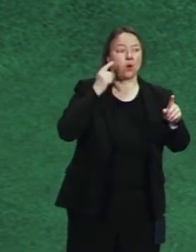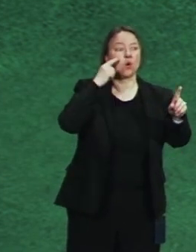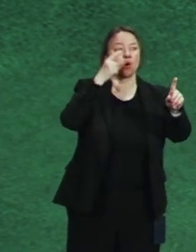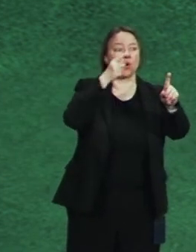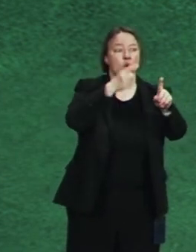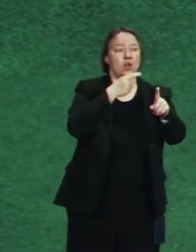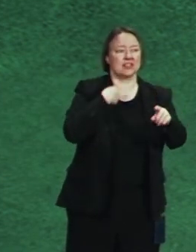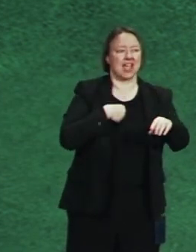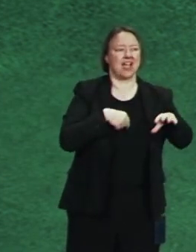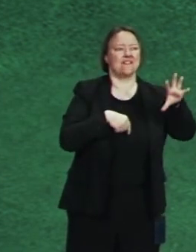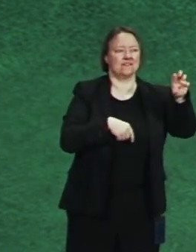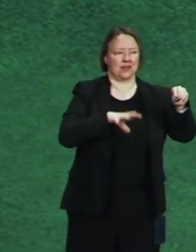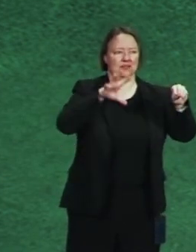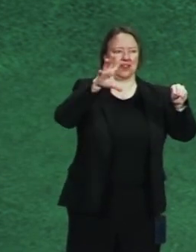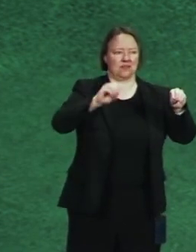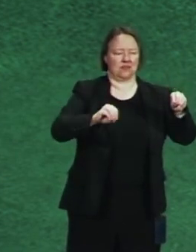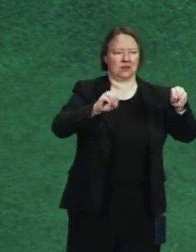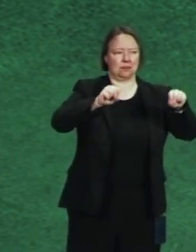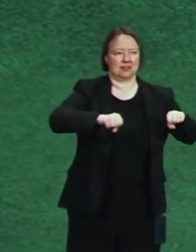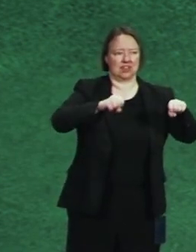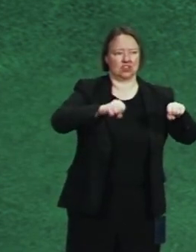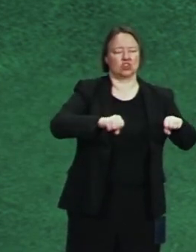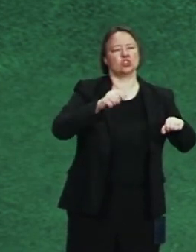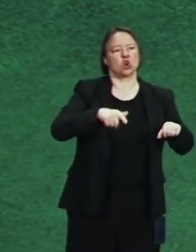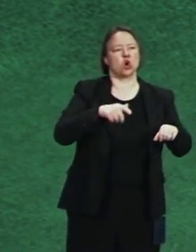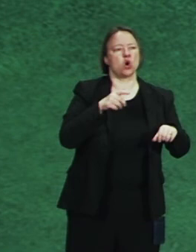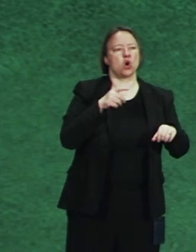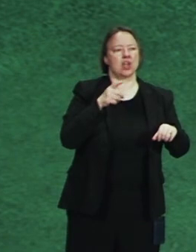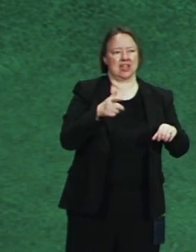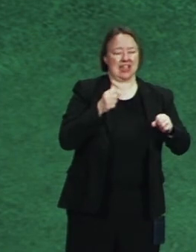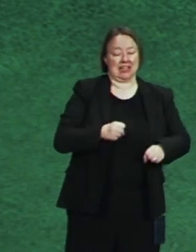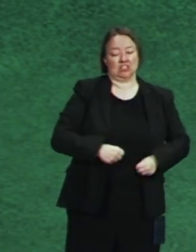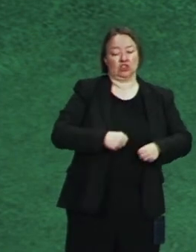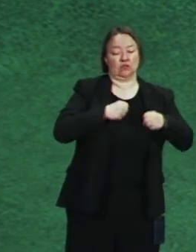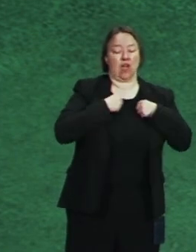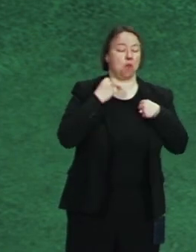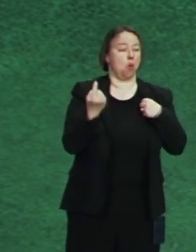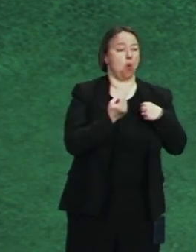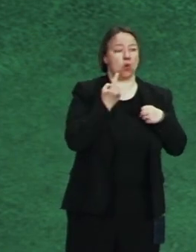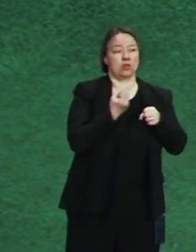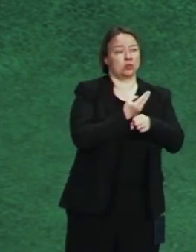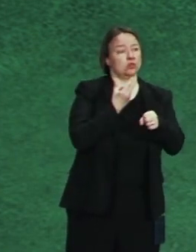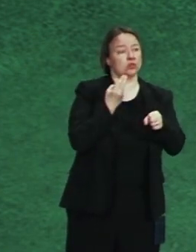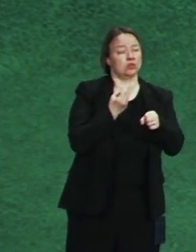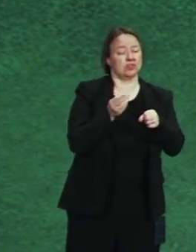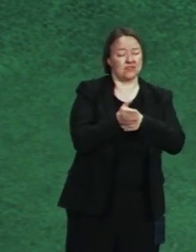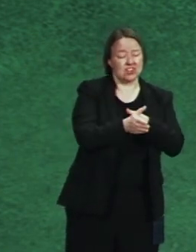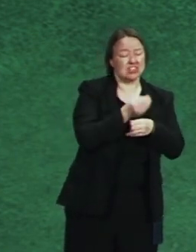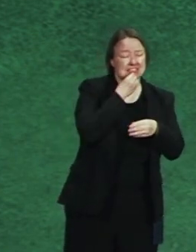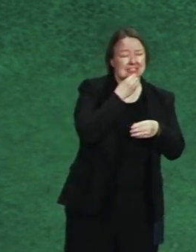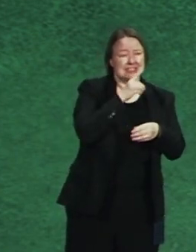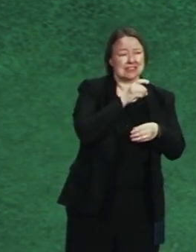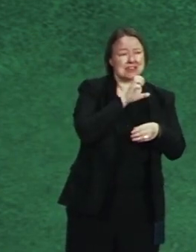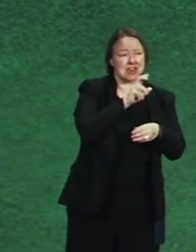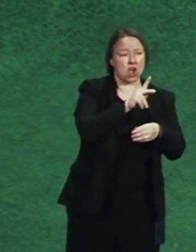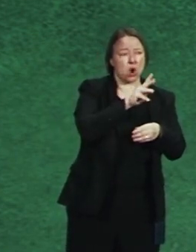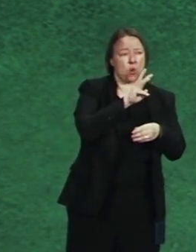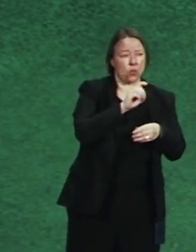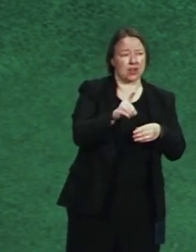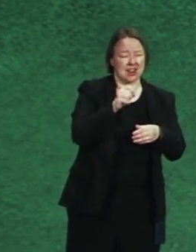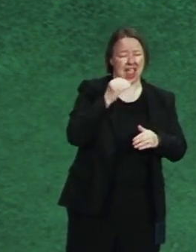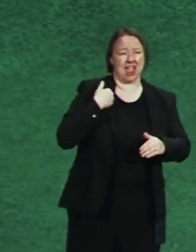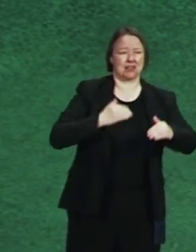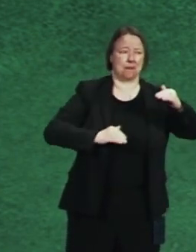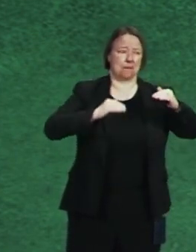to reach a 50-50 potential. So even though it can survive exclusively on the fish, on the duckweed, we are creating that balance to make